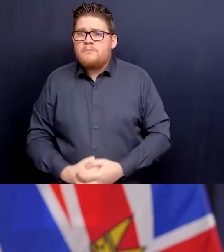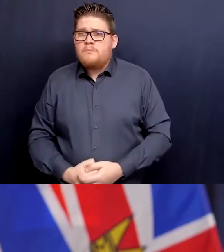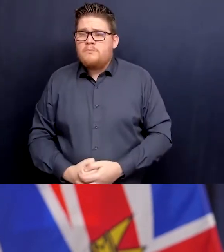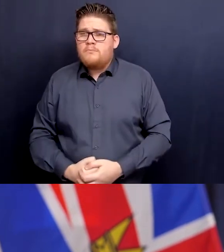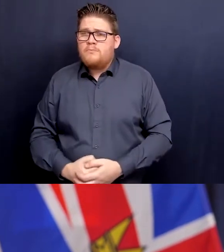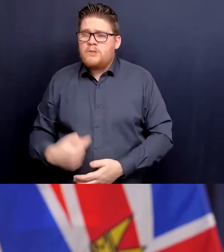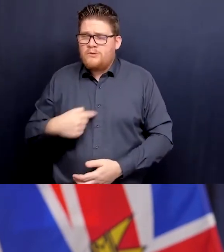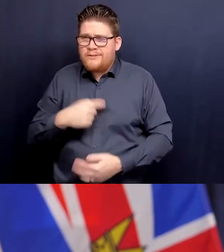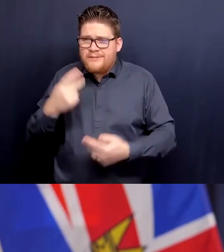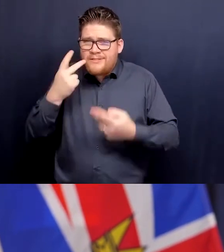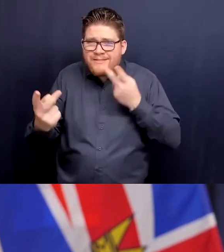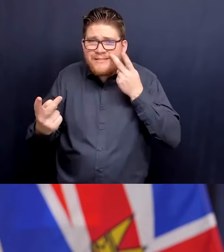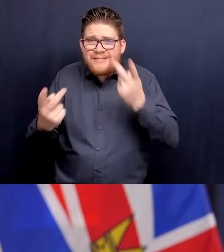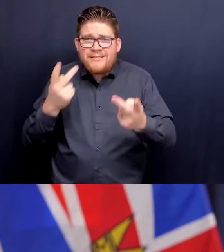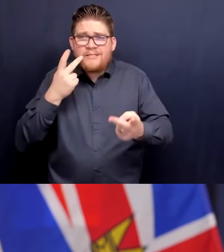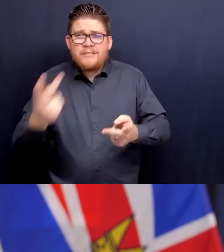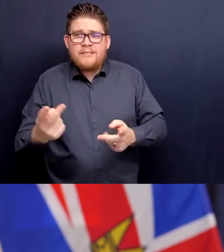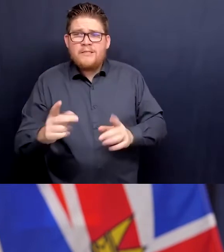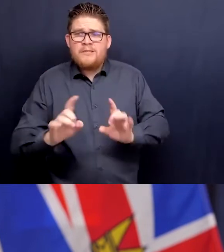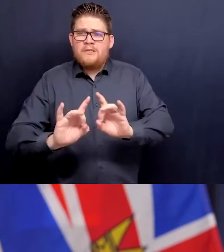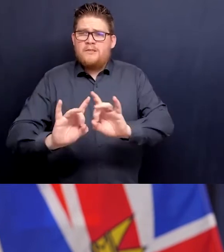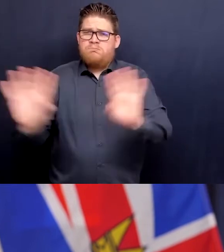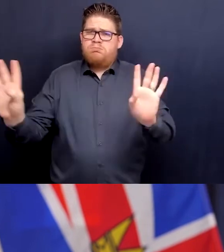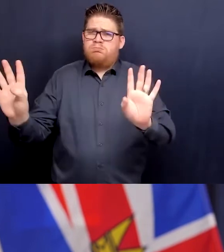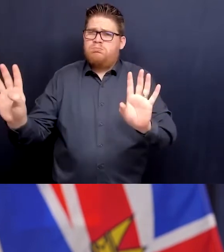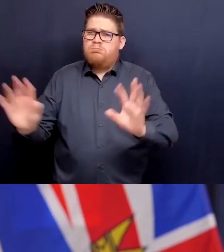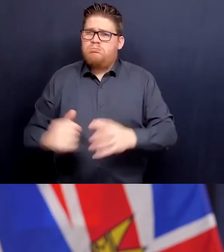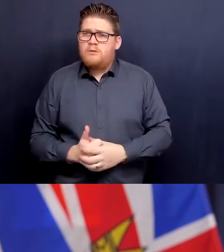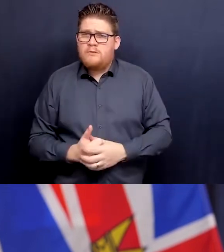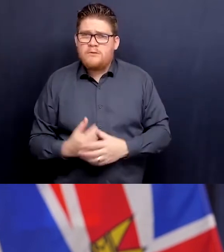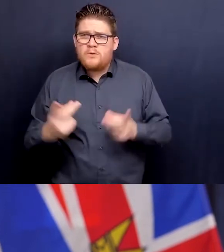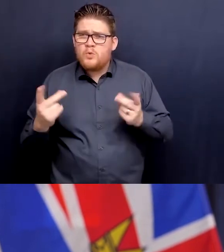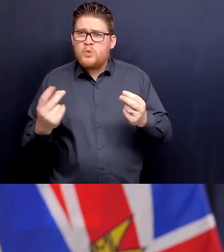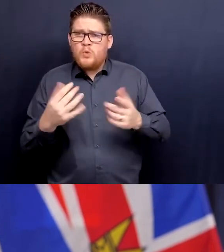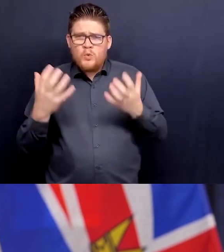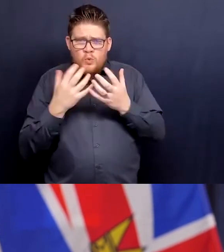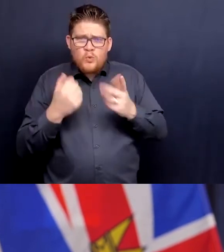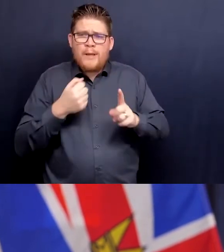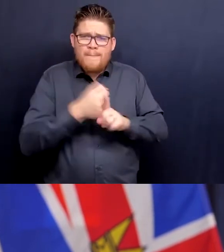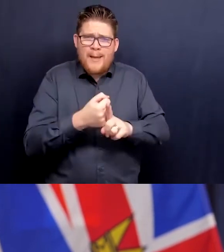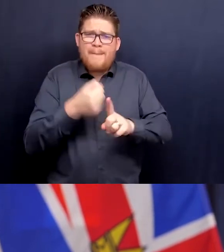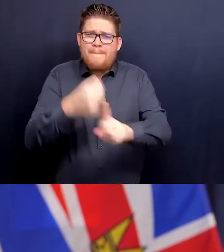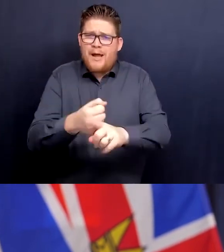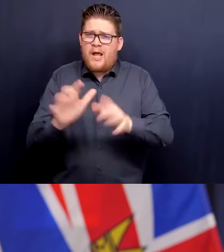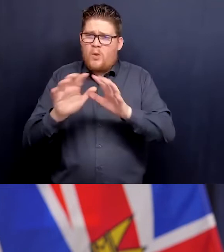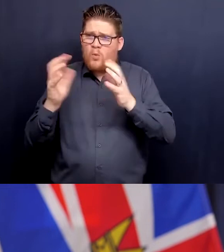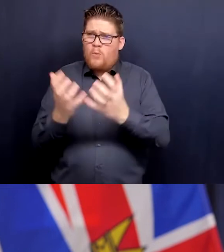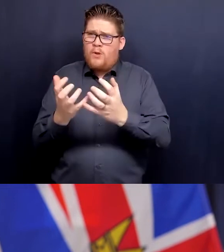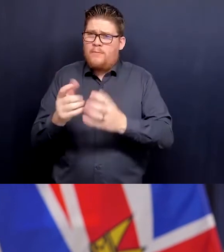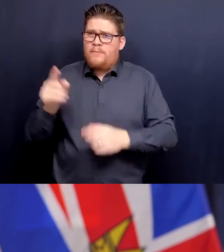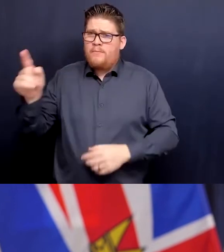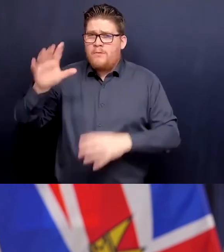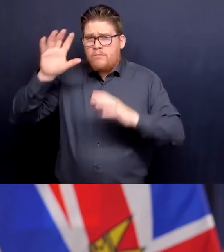in this case the Russian president, affect people all around the world. With respect to COVID-19, it's important to remember,